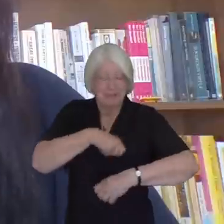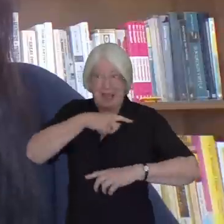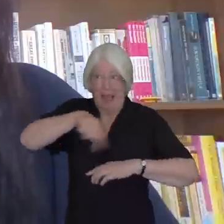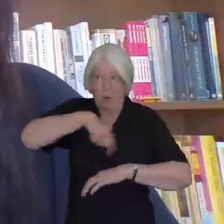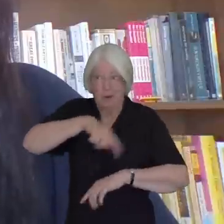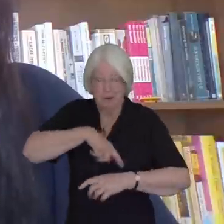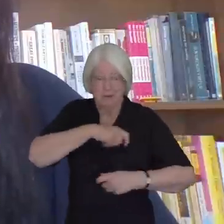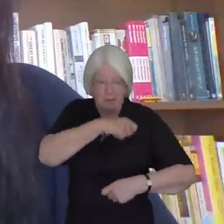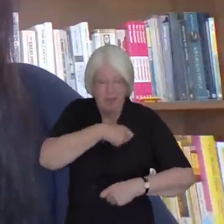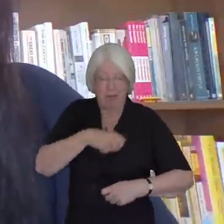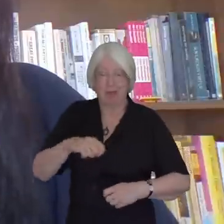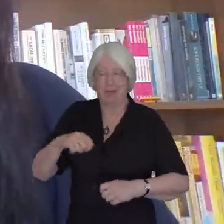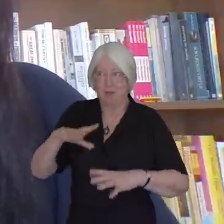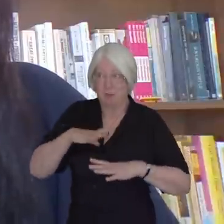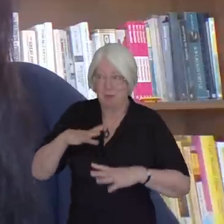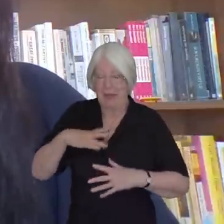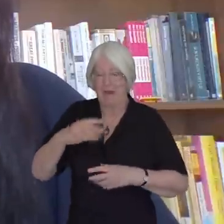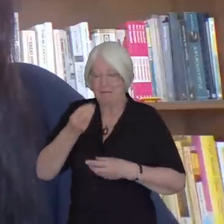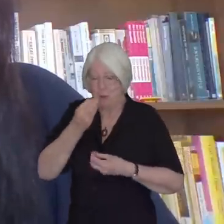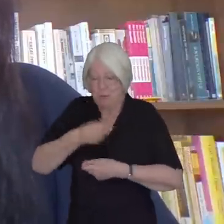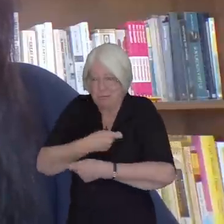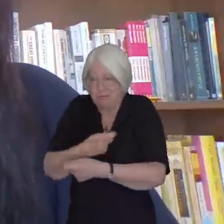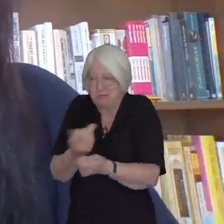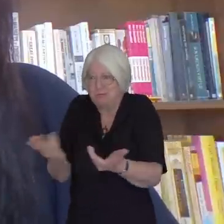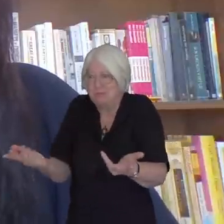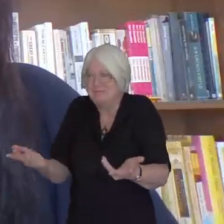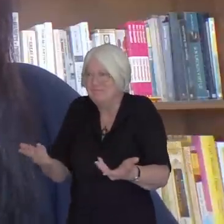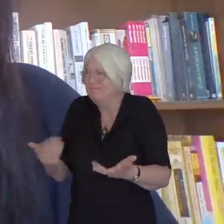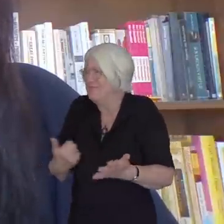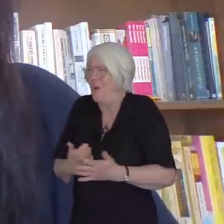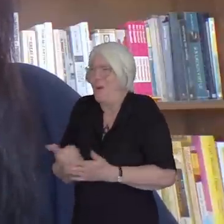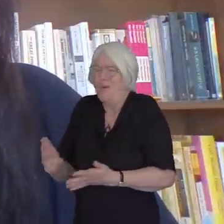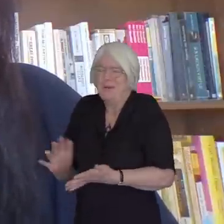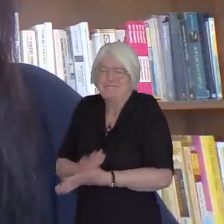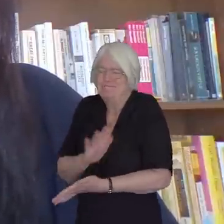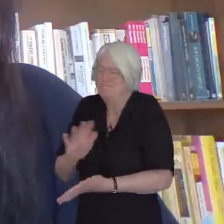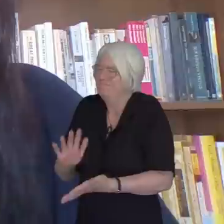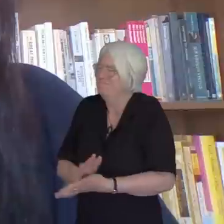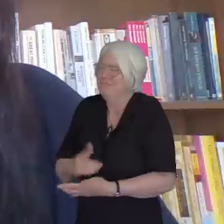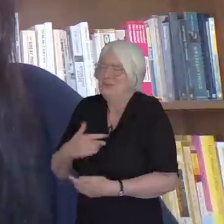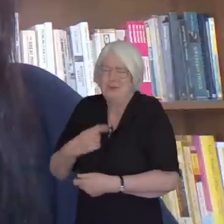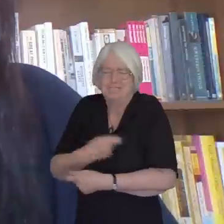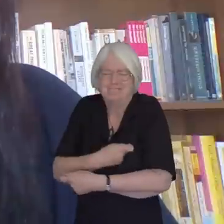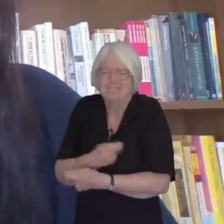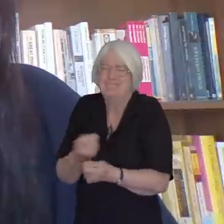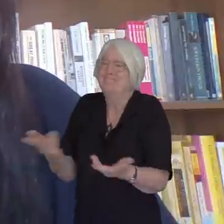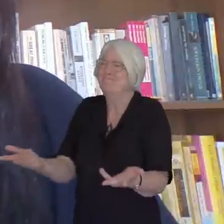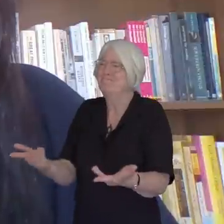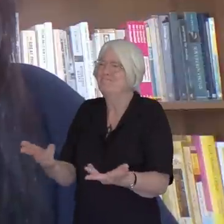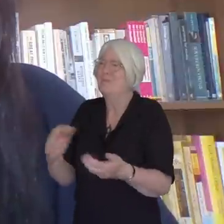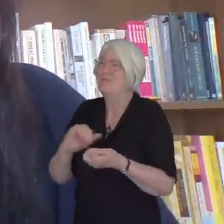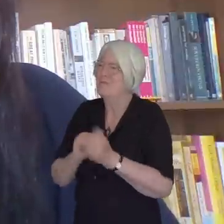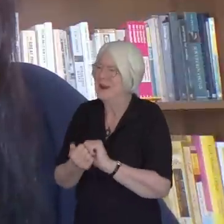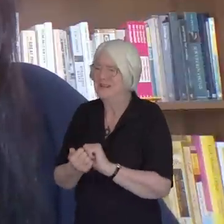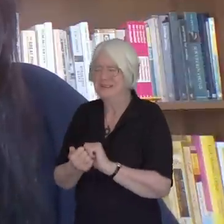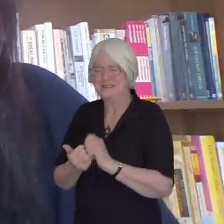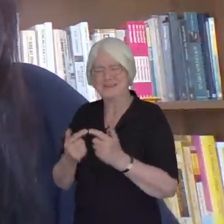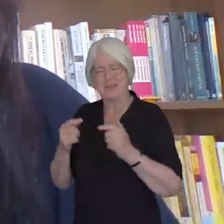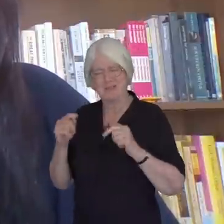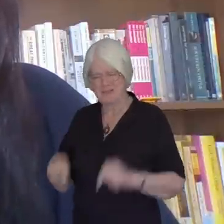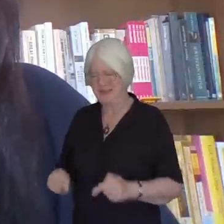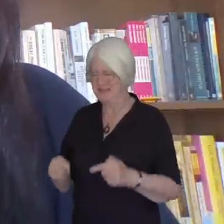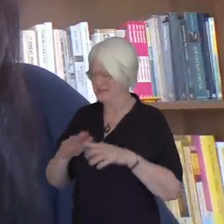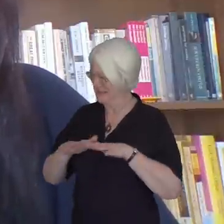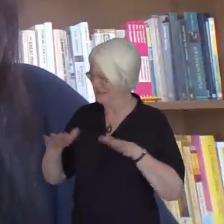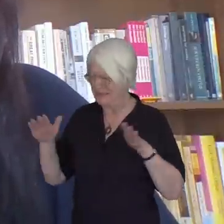hours preparing. Sharing food with friends has always been one of my favourite things to do. Over this